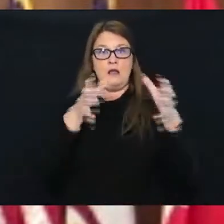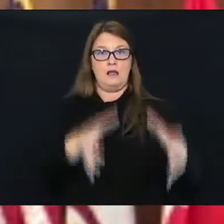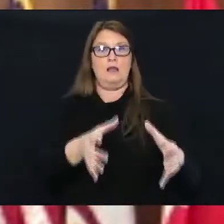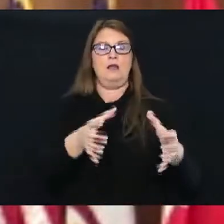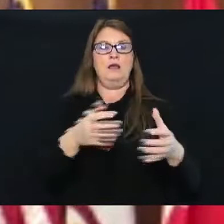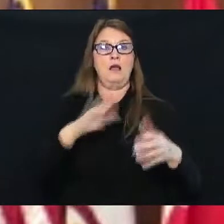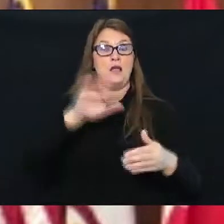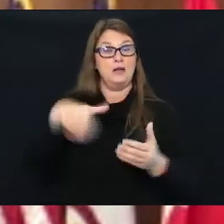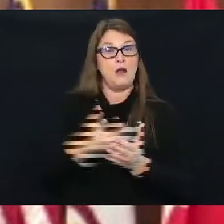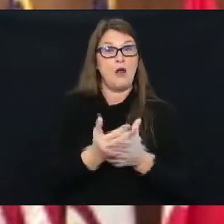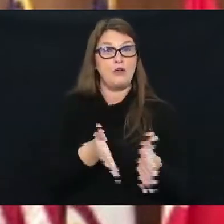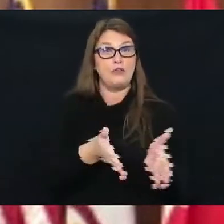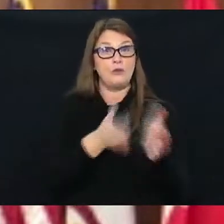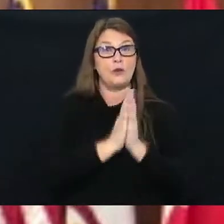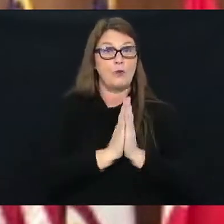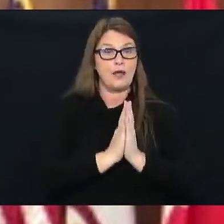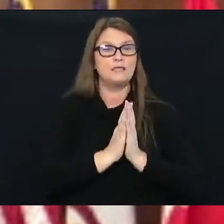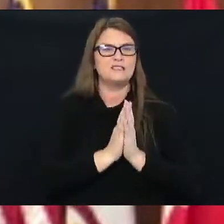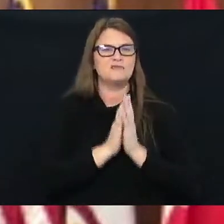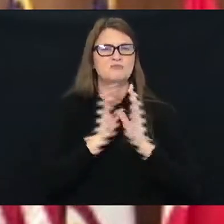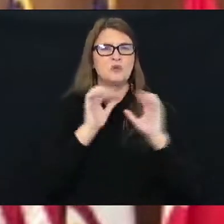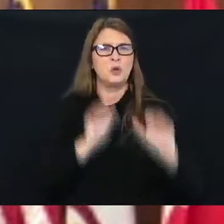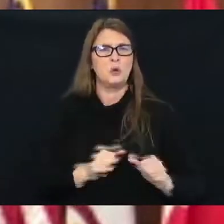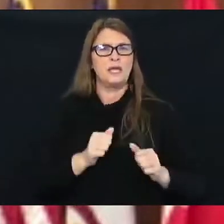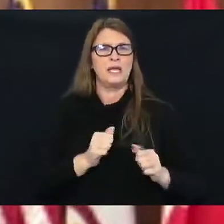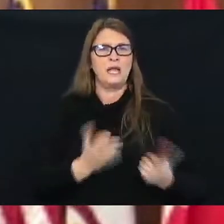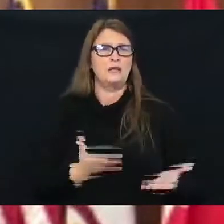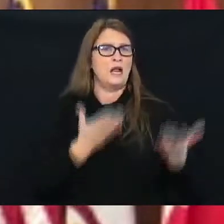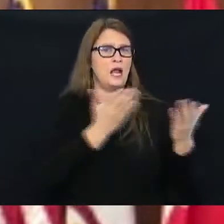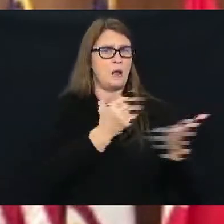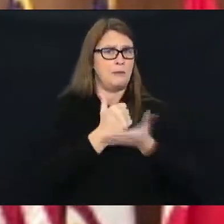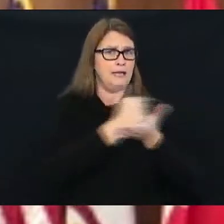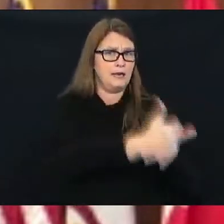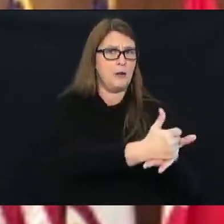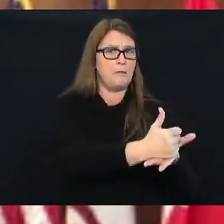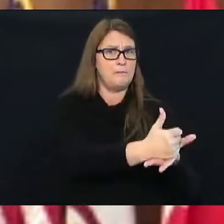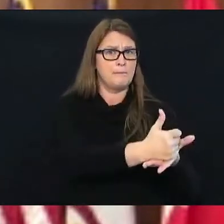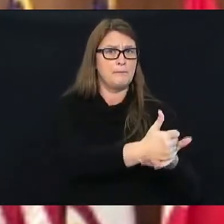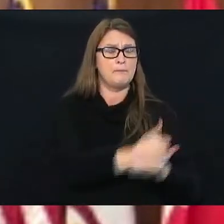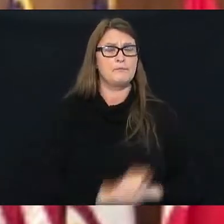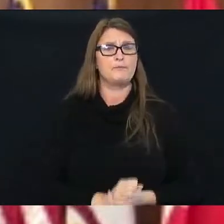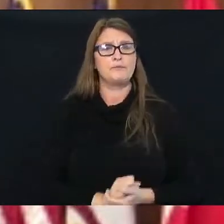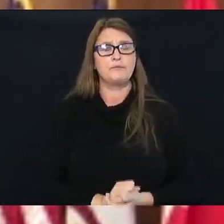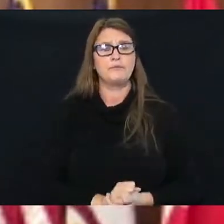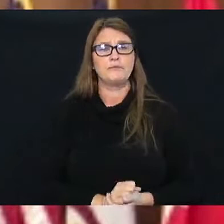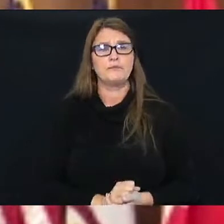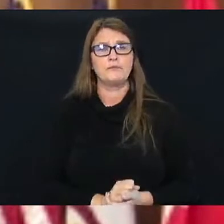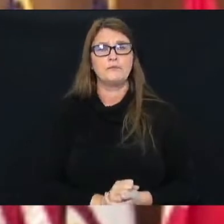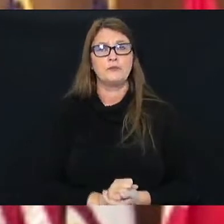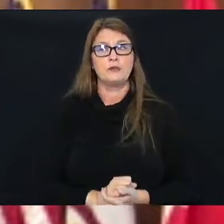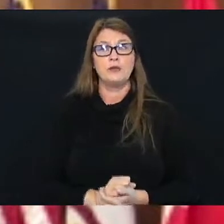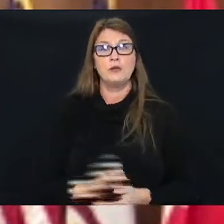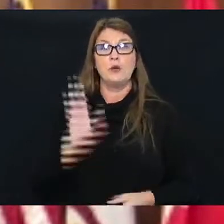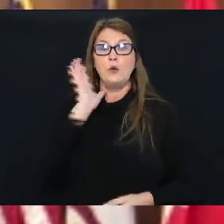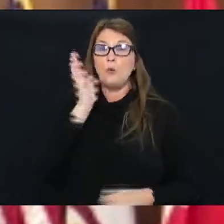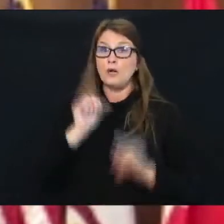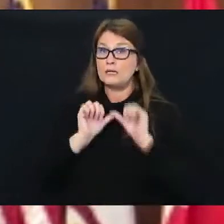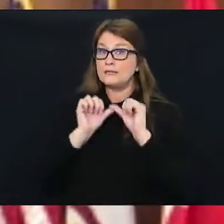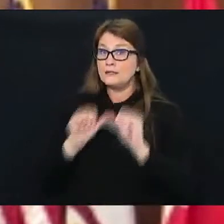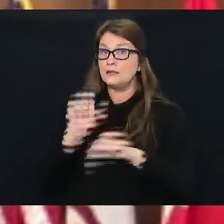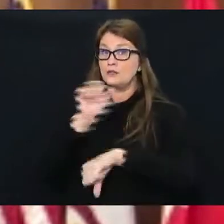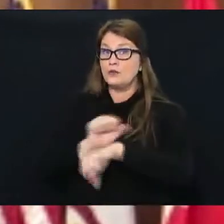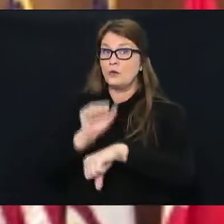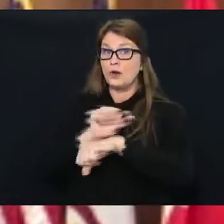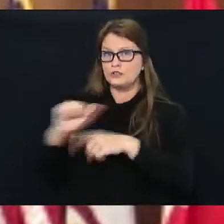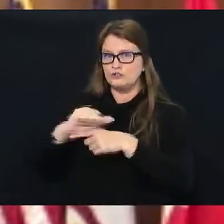so far from all the hospitals, we'll be able to meet all of those needs. And again, at the Governor's direction, we will continue to work to